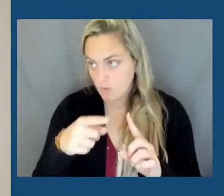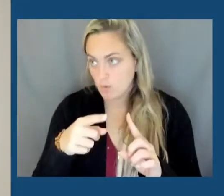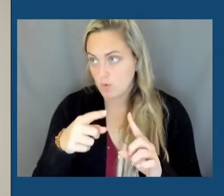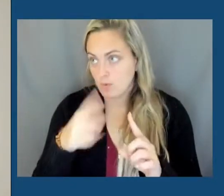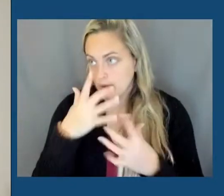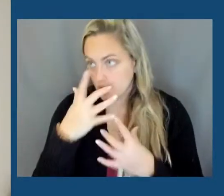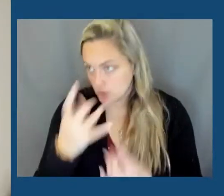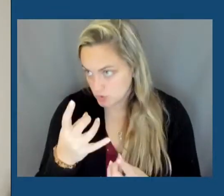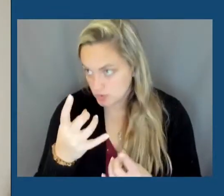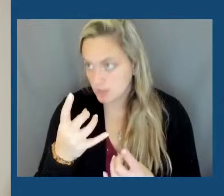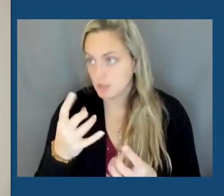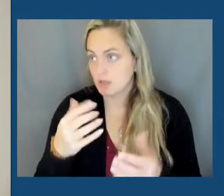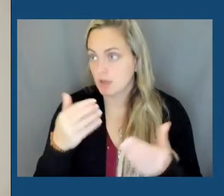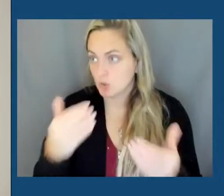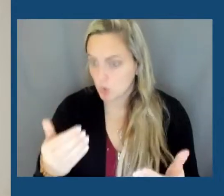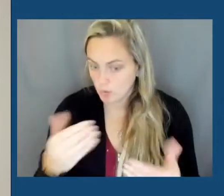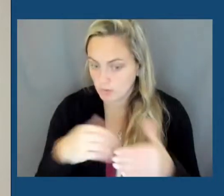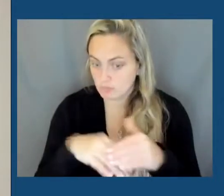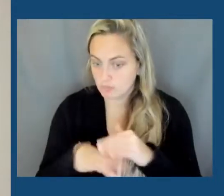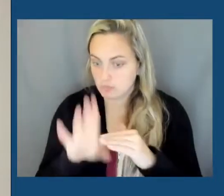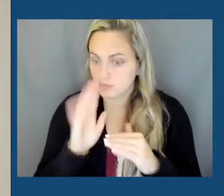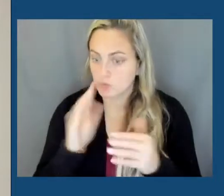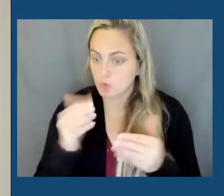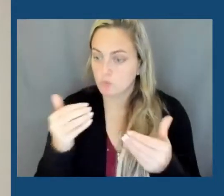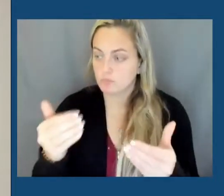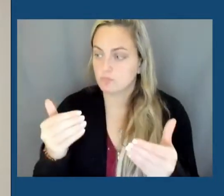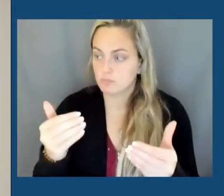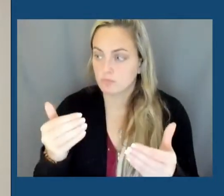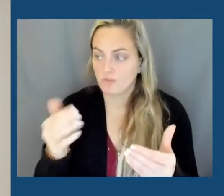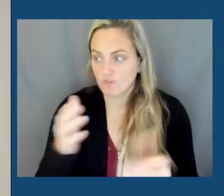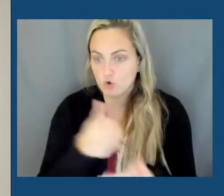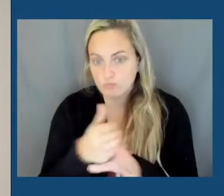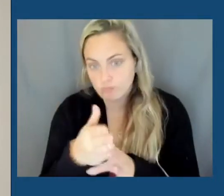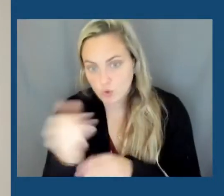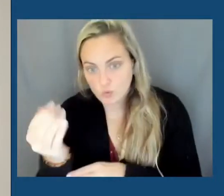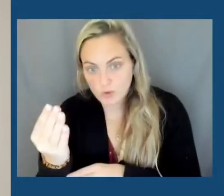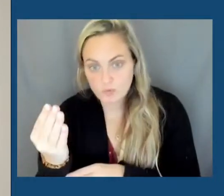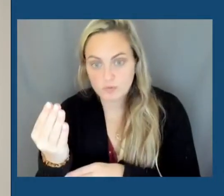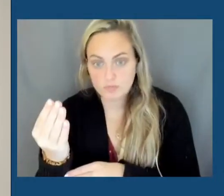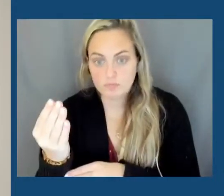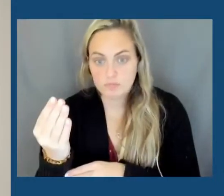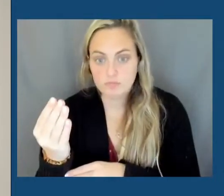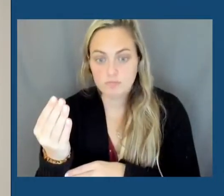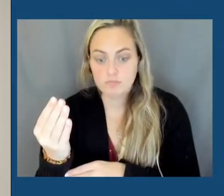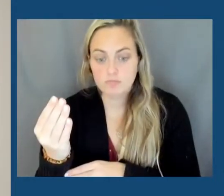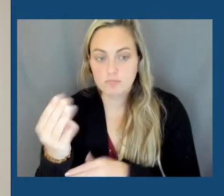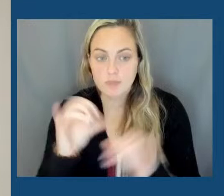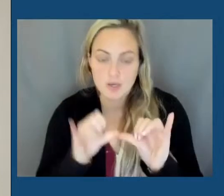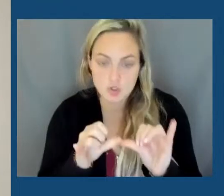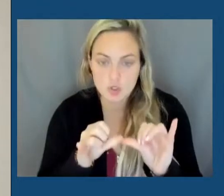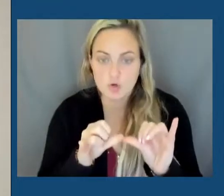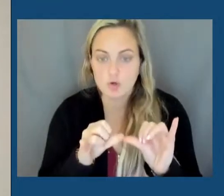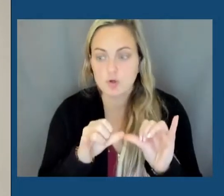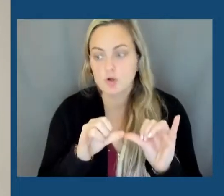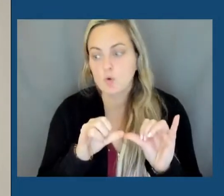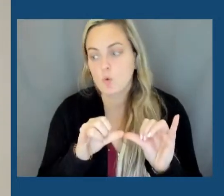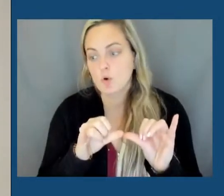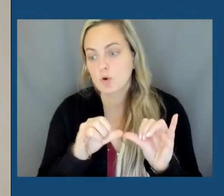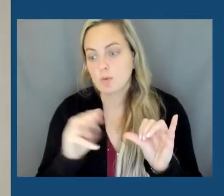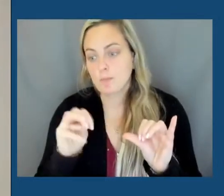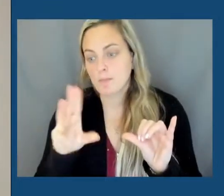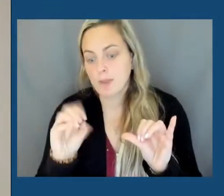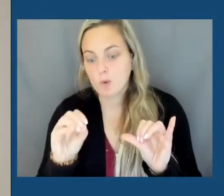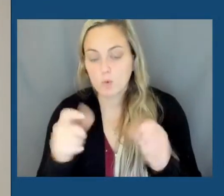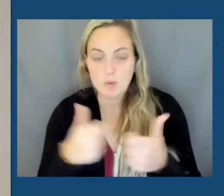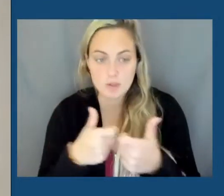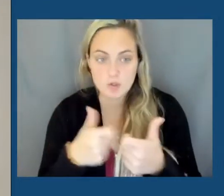in and going to move forward for careers in engineering or microelectronics, right? That's the